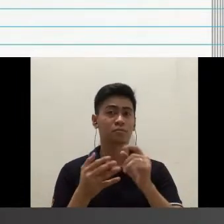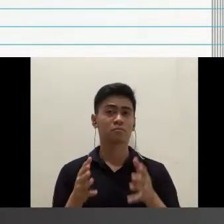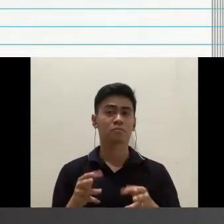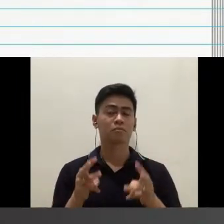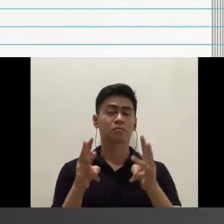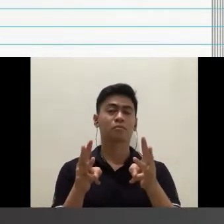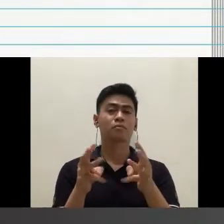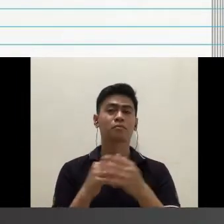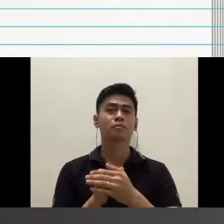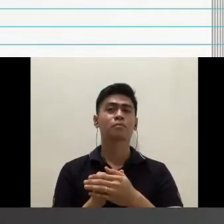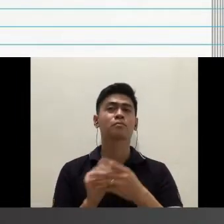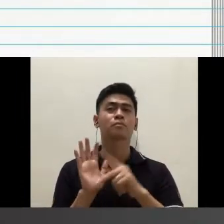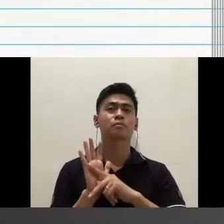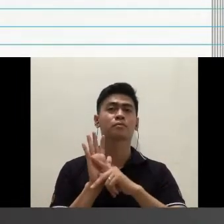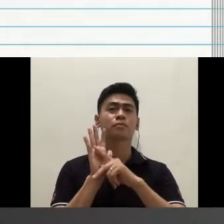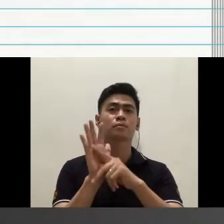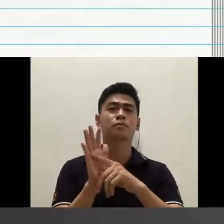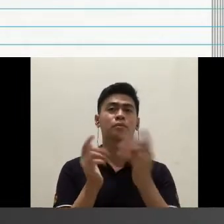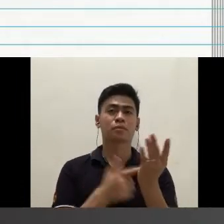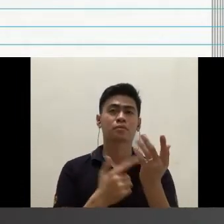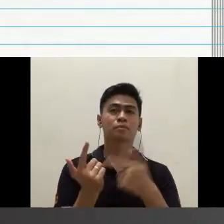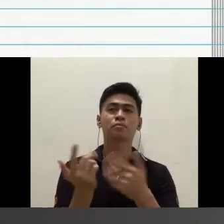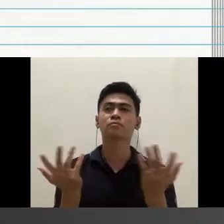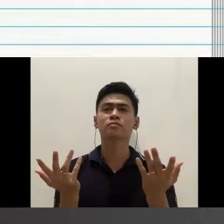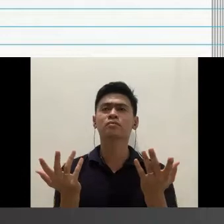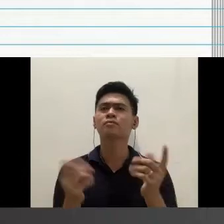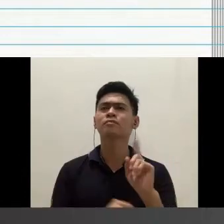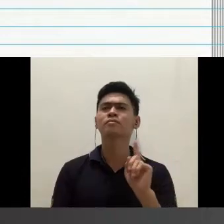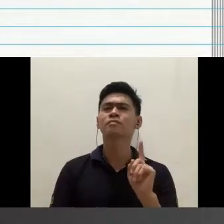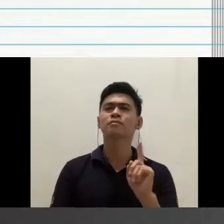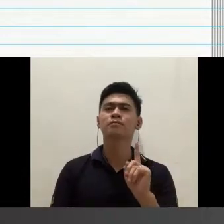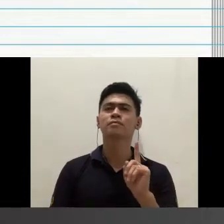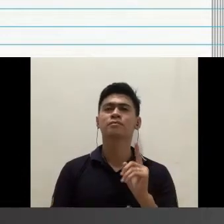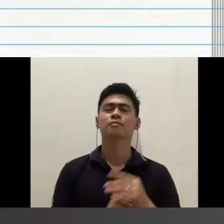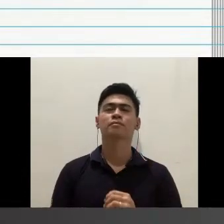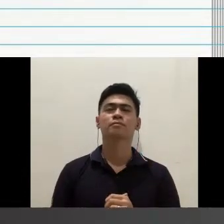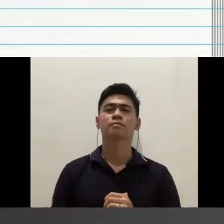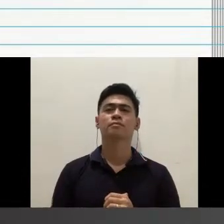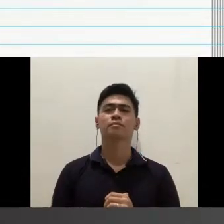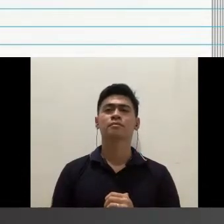Yes, you are correct. Argumentative essay.